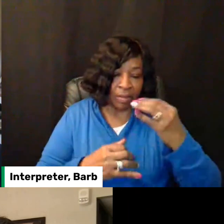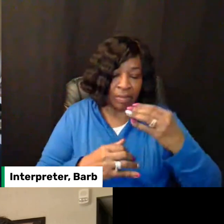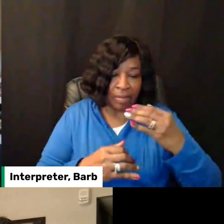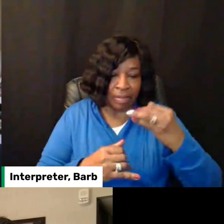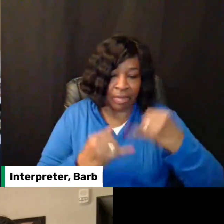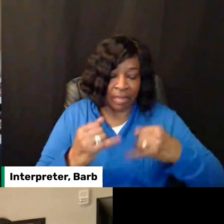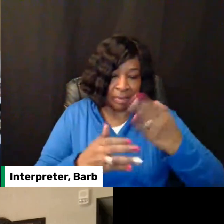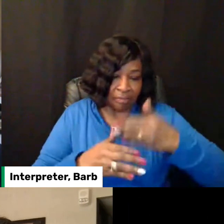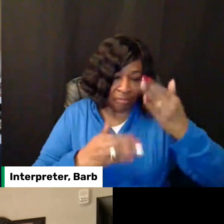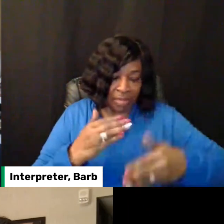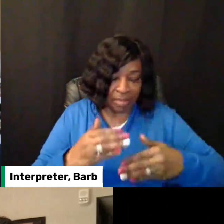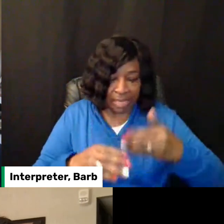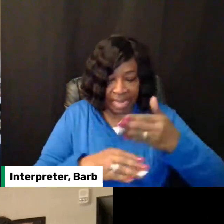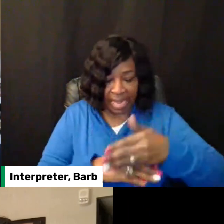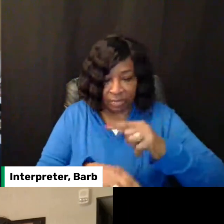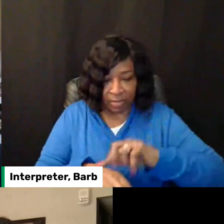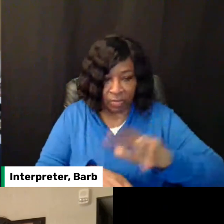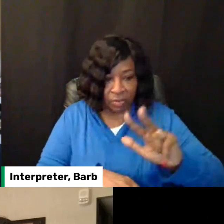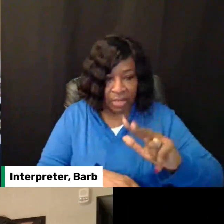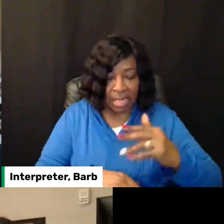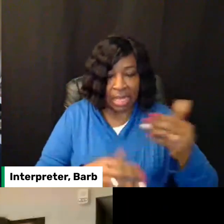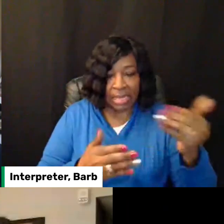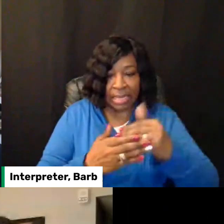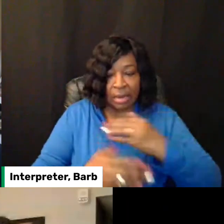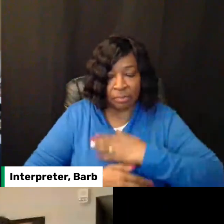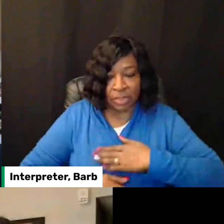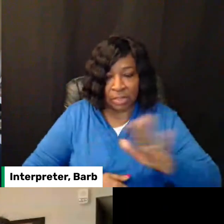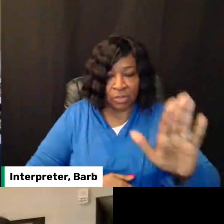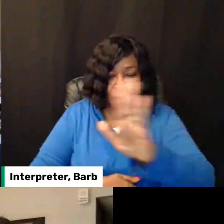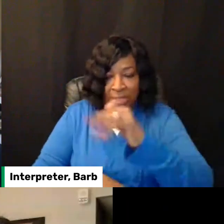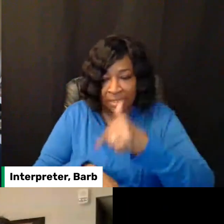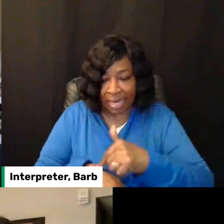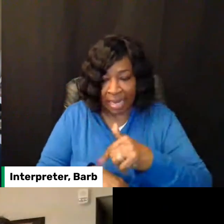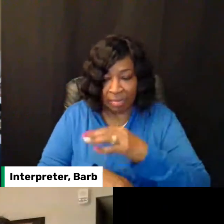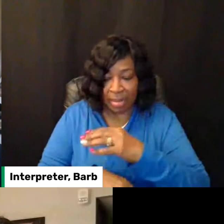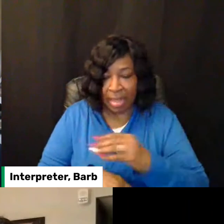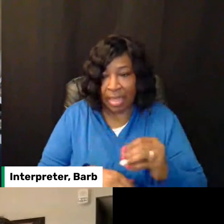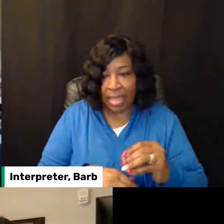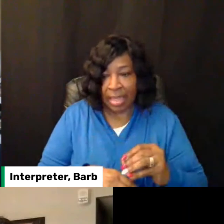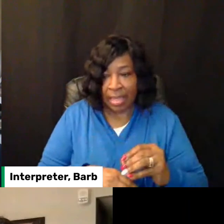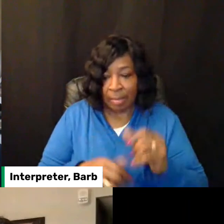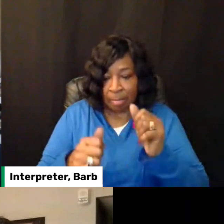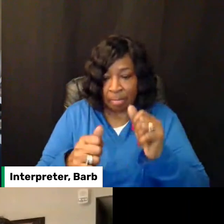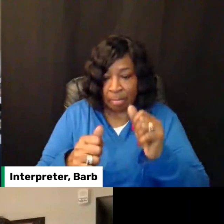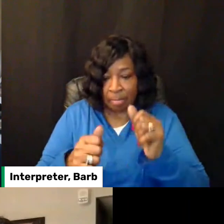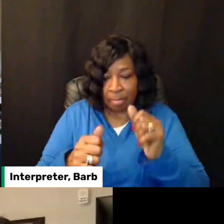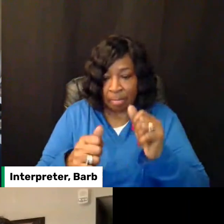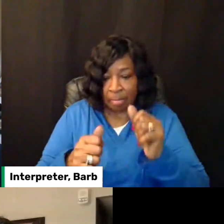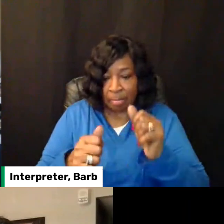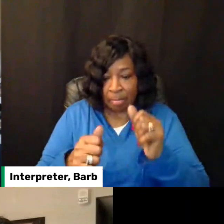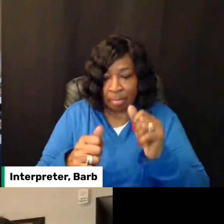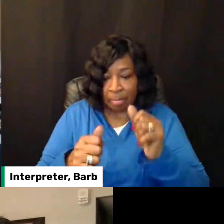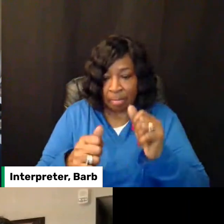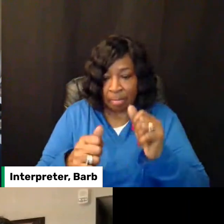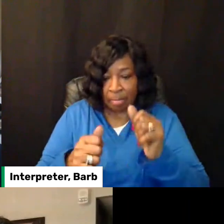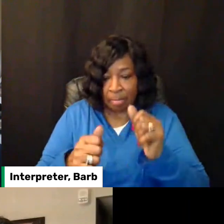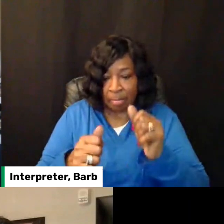after 3. So again, very appreciative of all your time. And as posted in the chat, we will be downloading